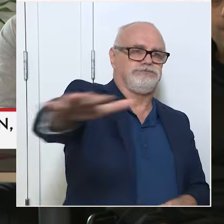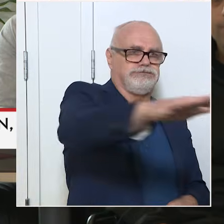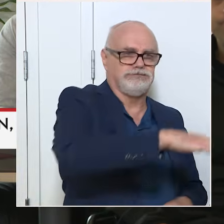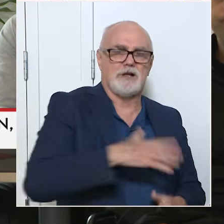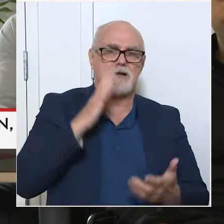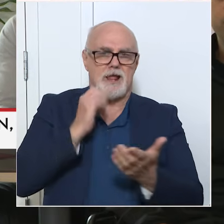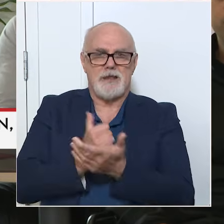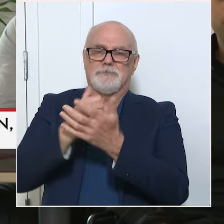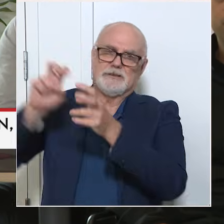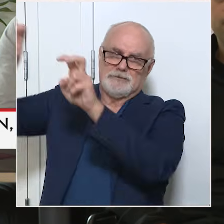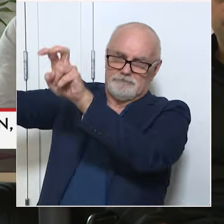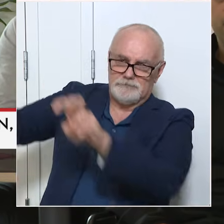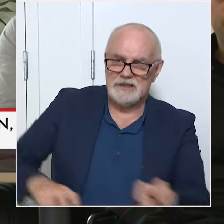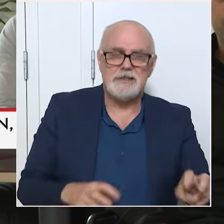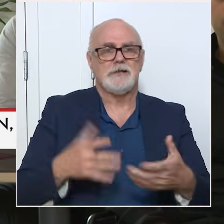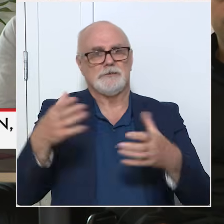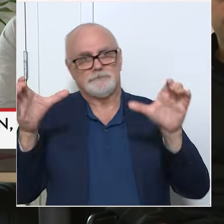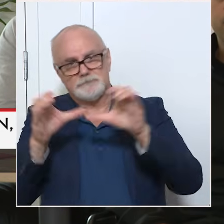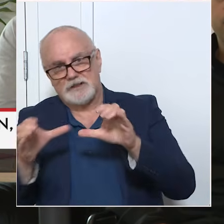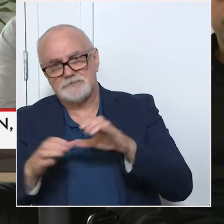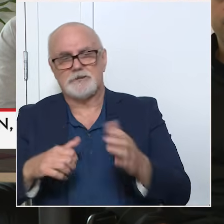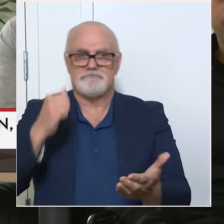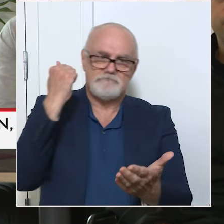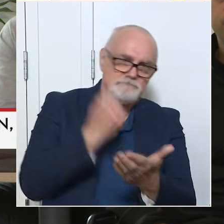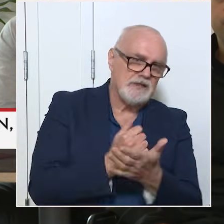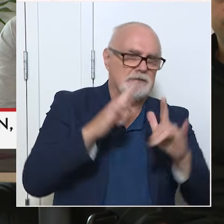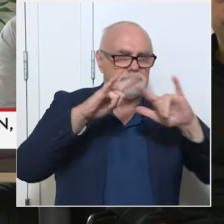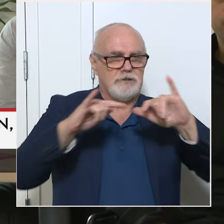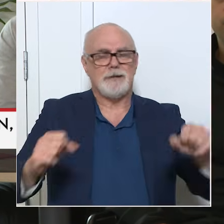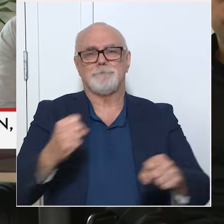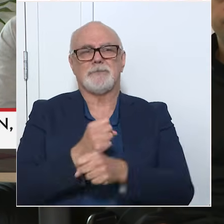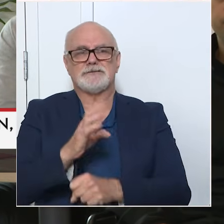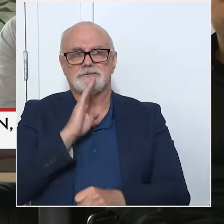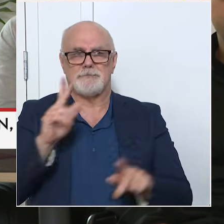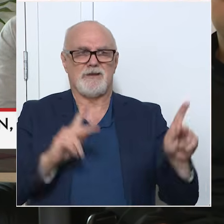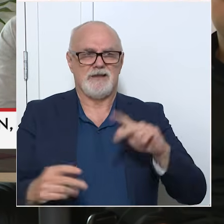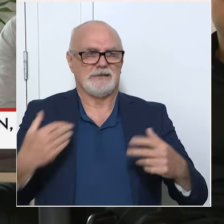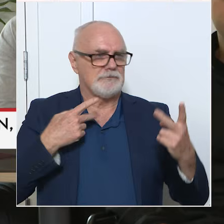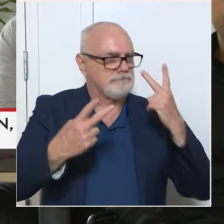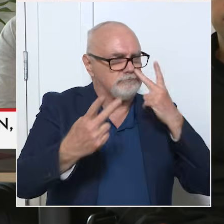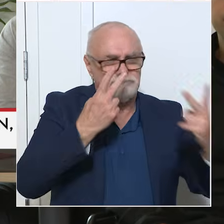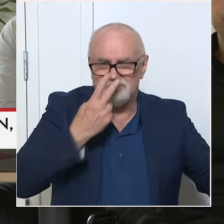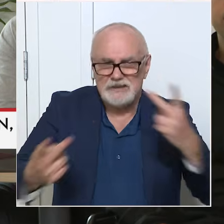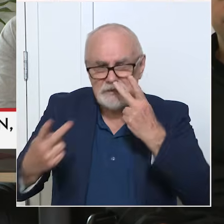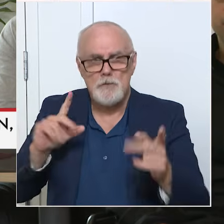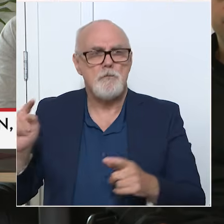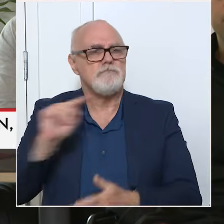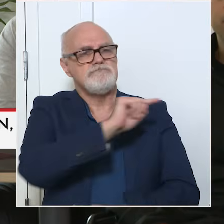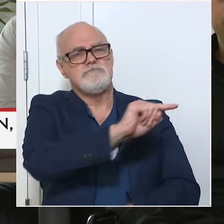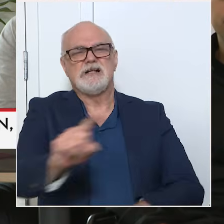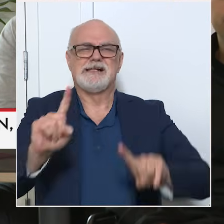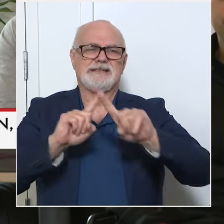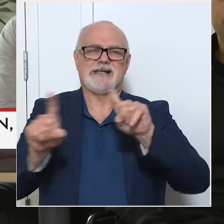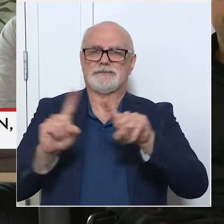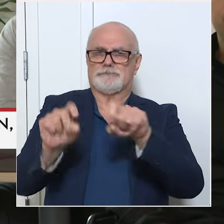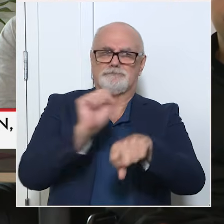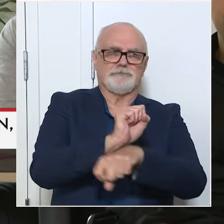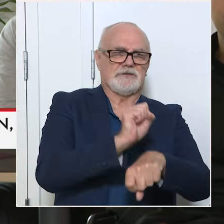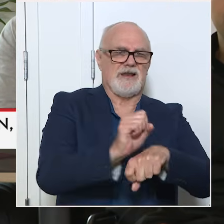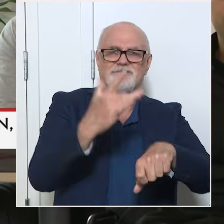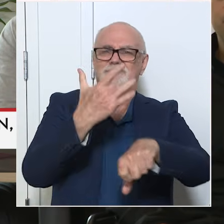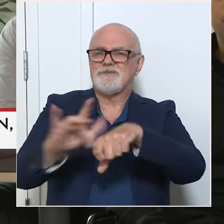certifications, accreditations, bringing up and making much more visible what jobs in the private sector are available, or